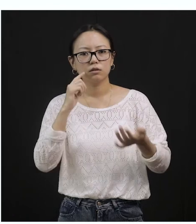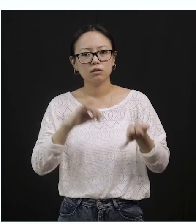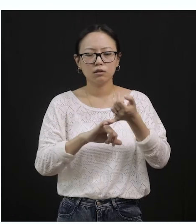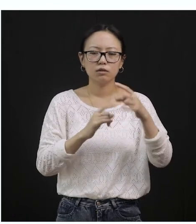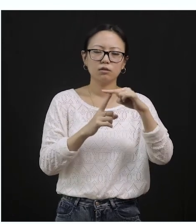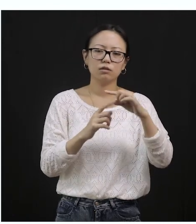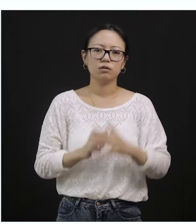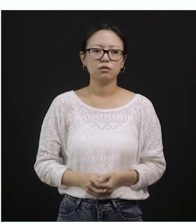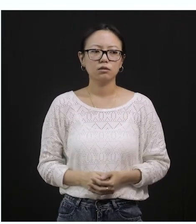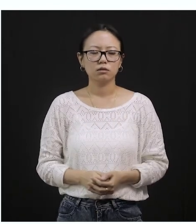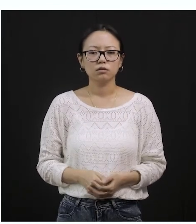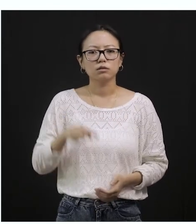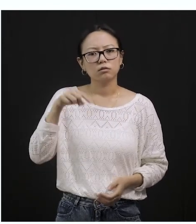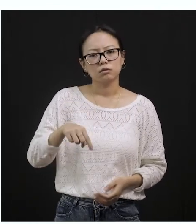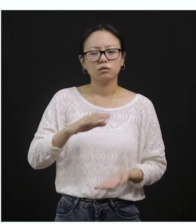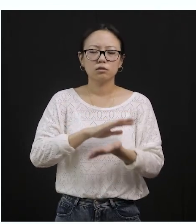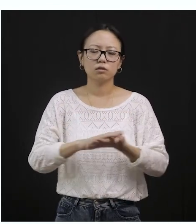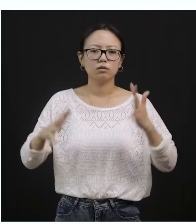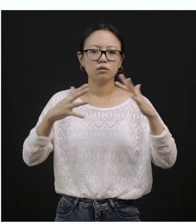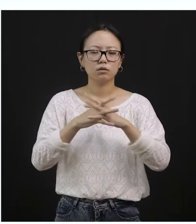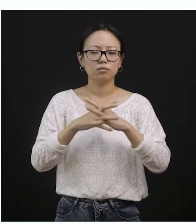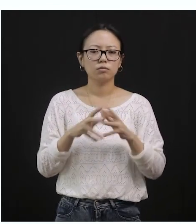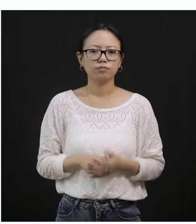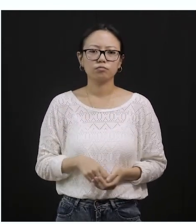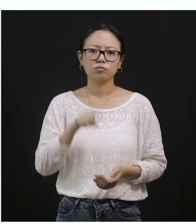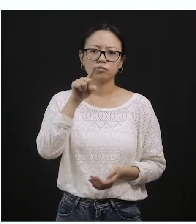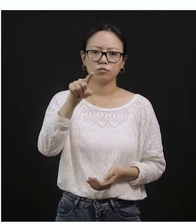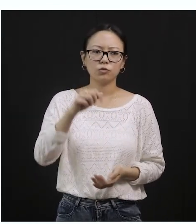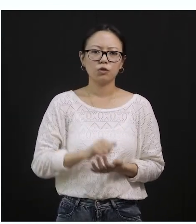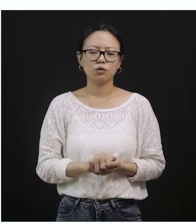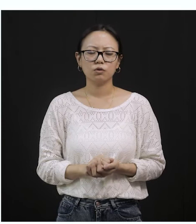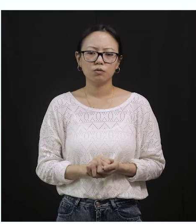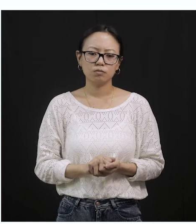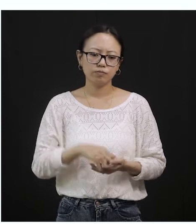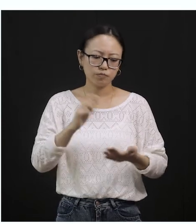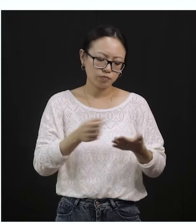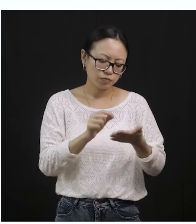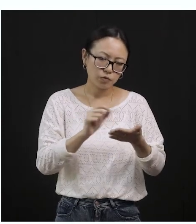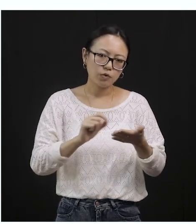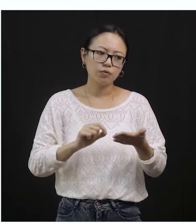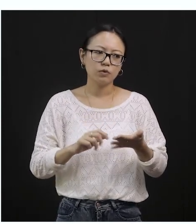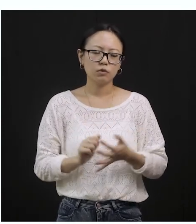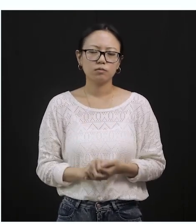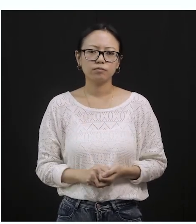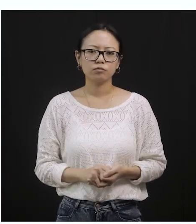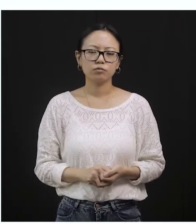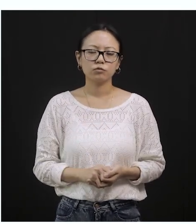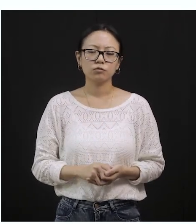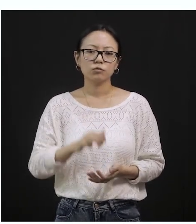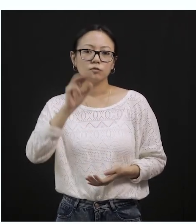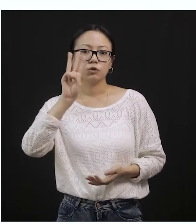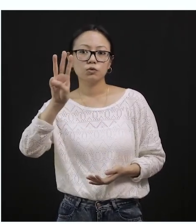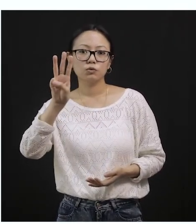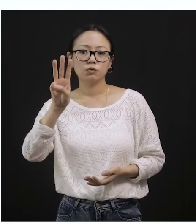a homework. Now this homework, you have to write 3 professions that you see every day. You have to